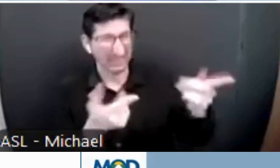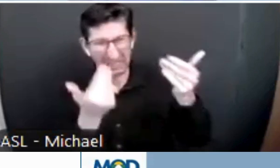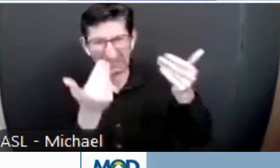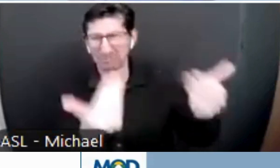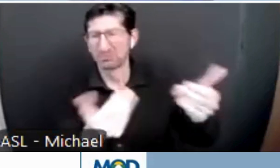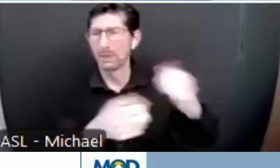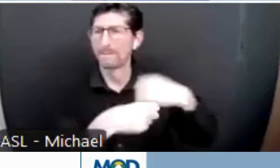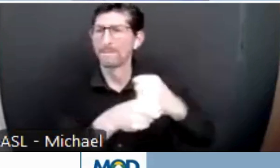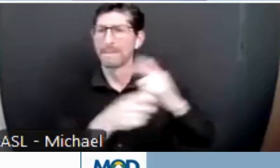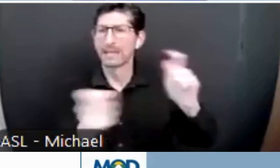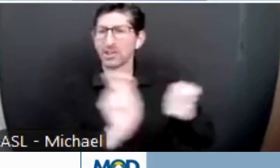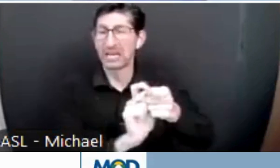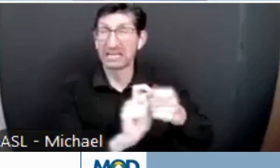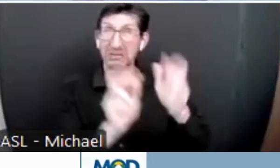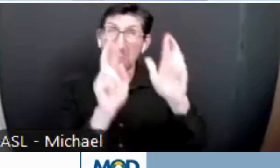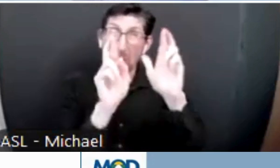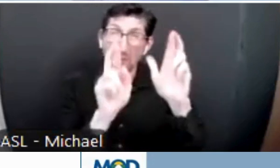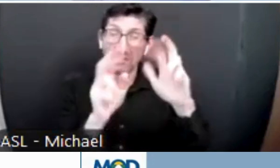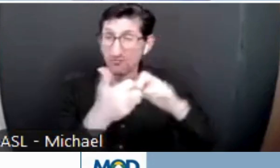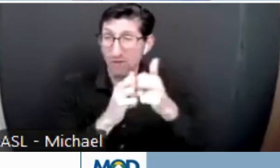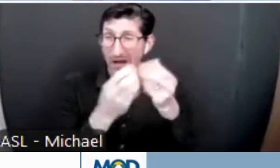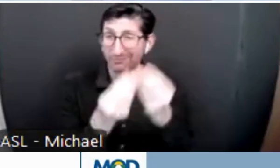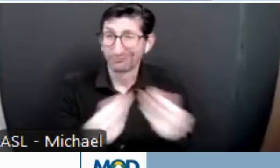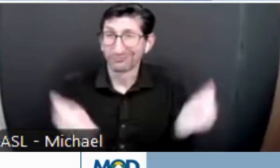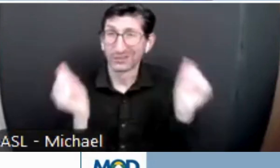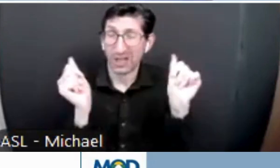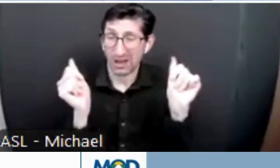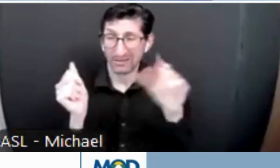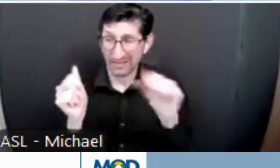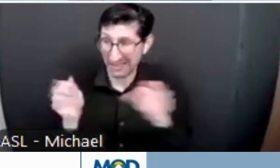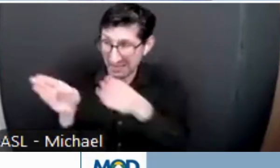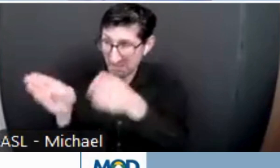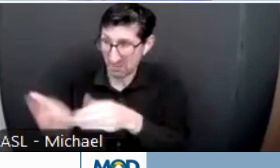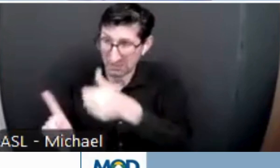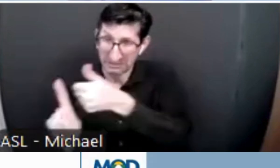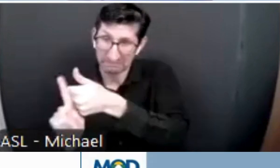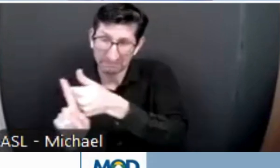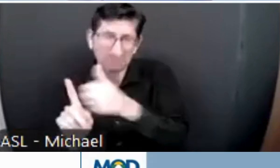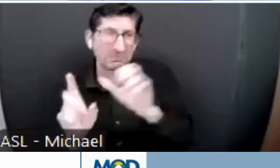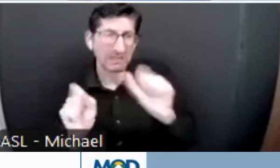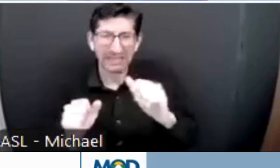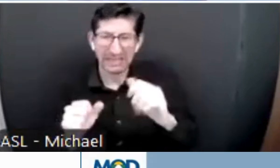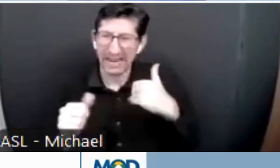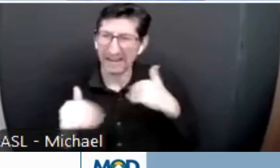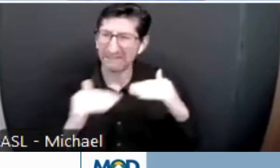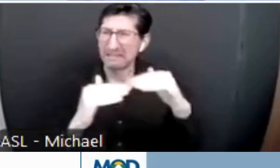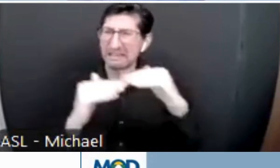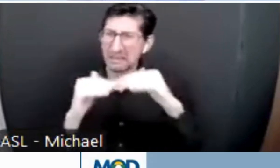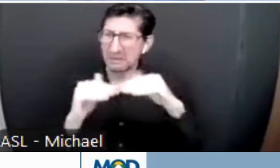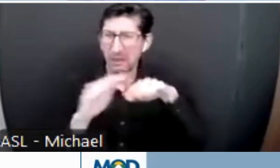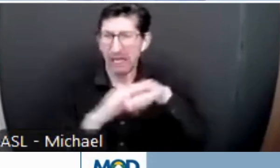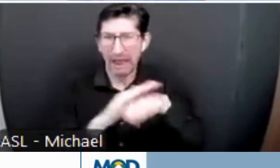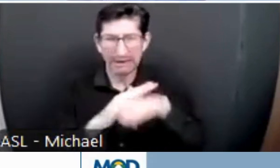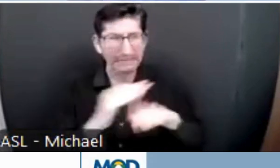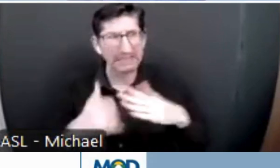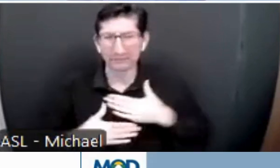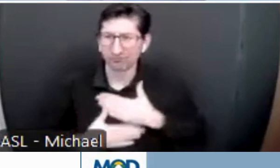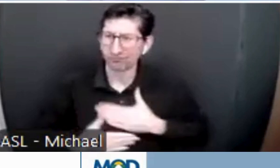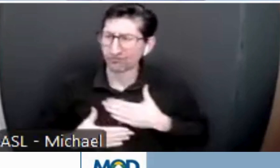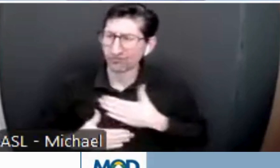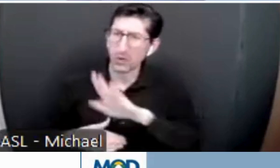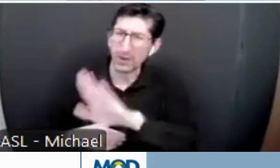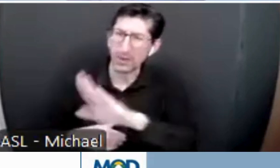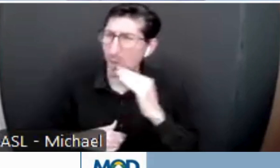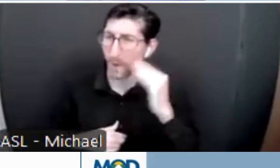it will hopefully resolve the issue and allow the person to equally enjoy their housing. Another potential